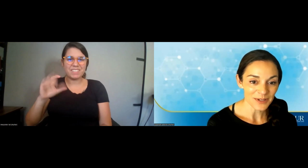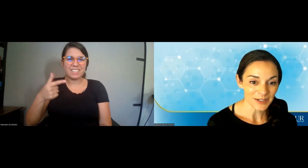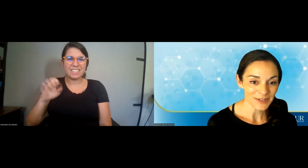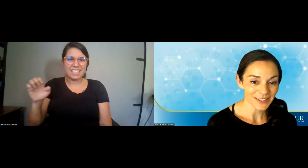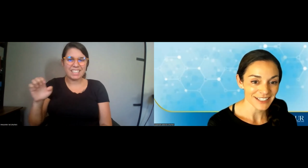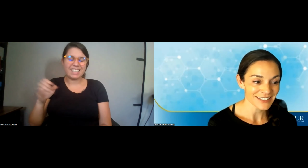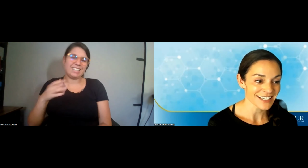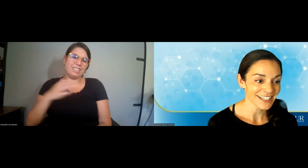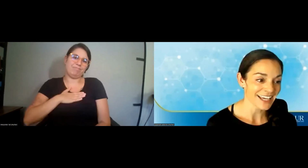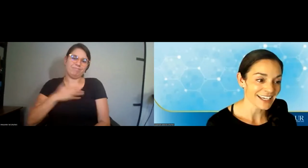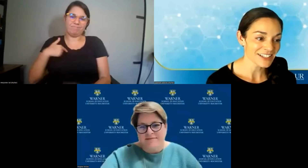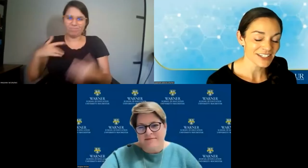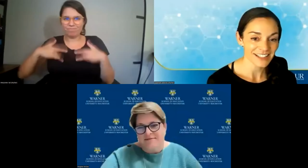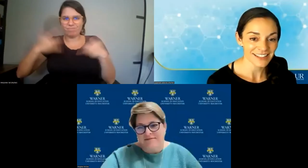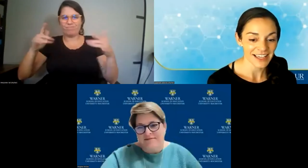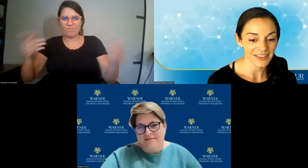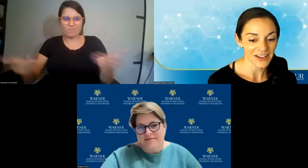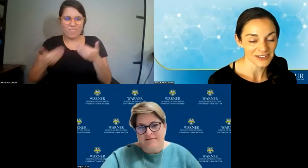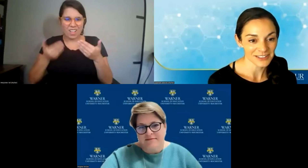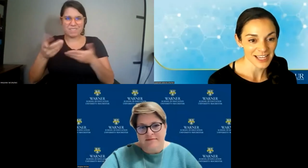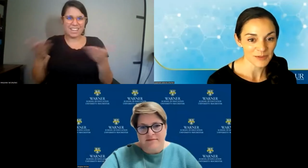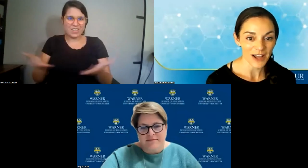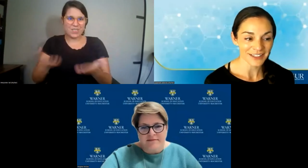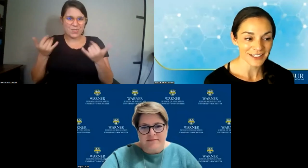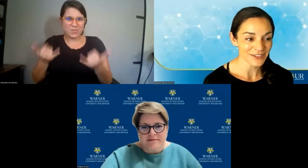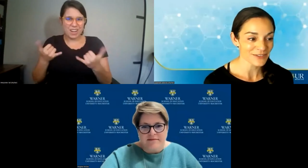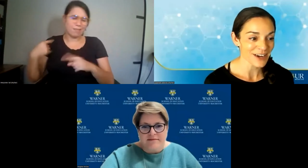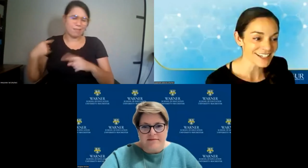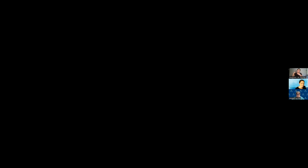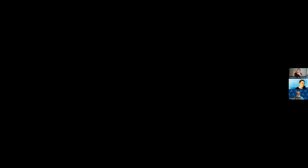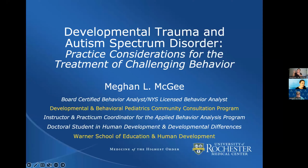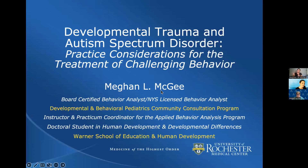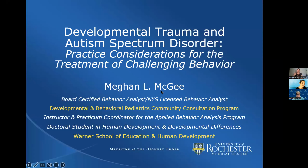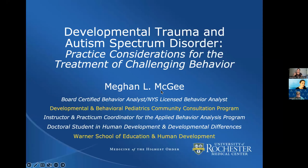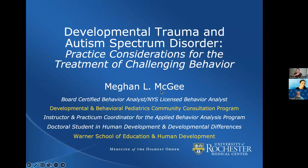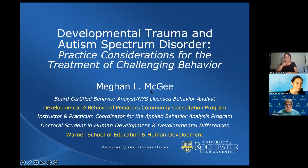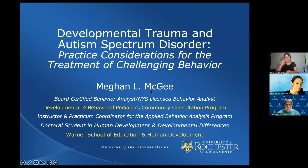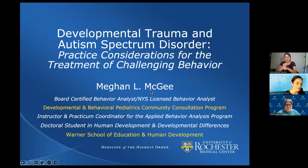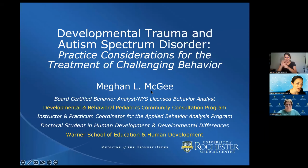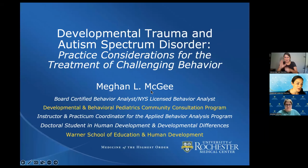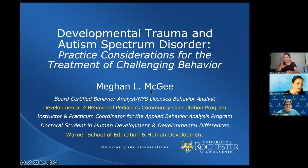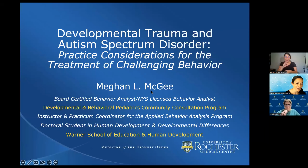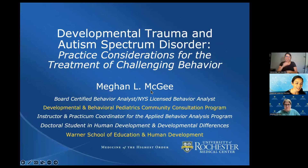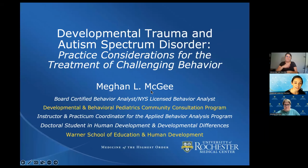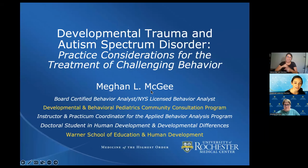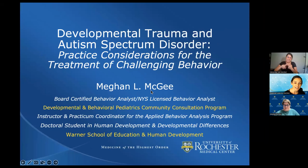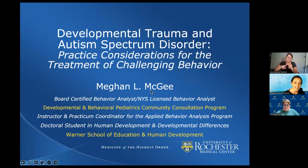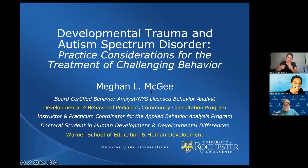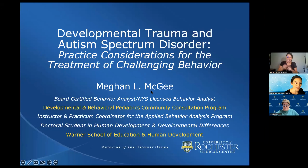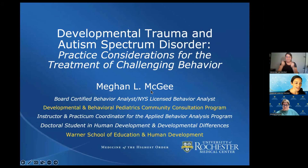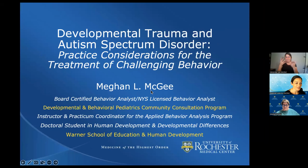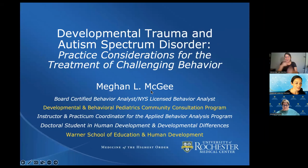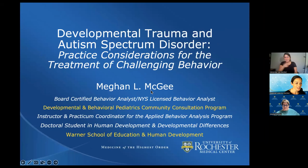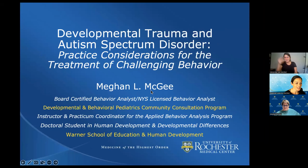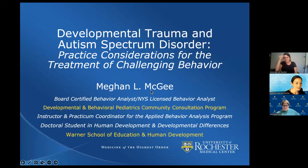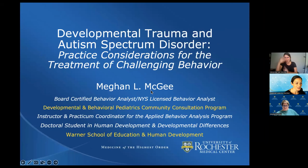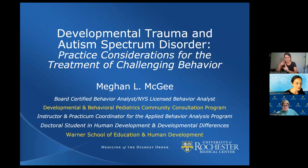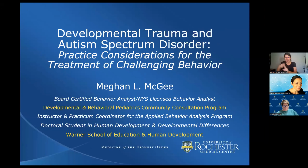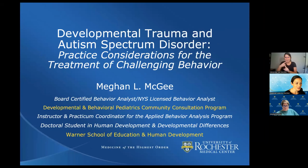to welcome her here today. She is a longtime colleague and friend, and I know that she's well known to many of you as a